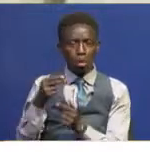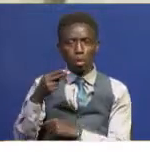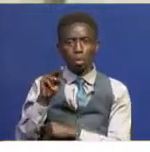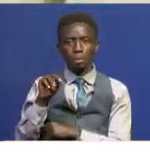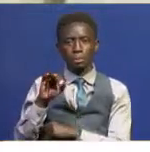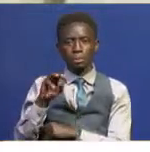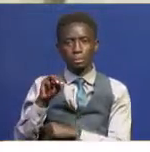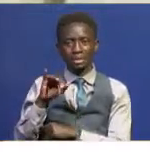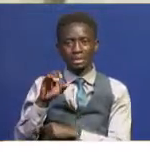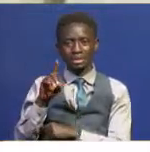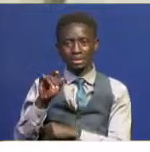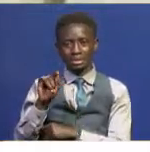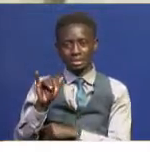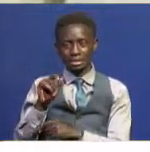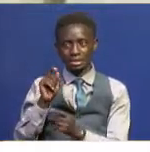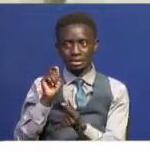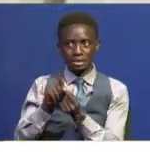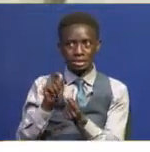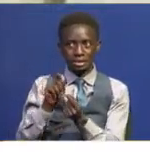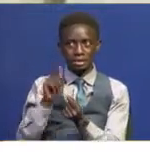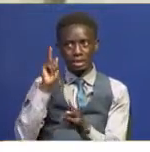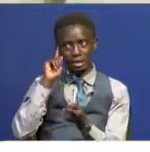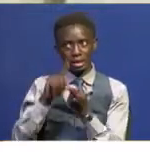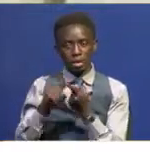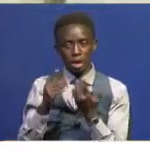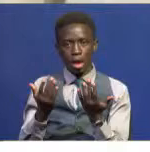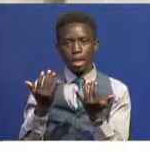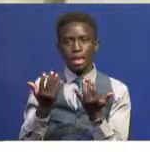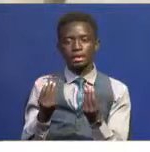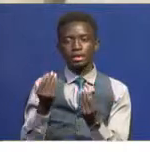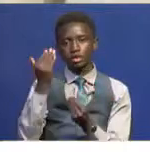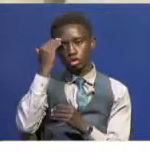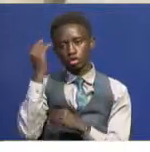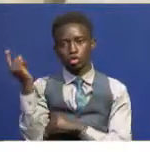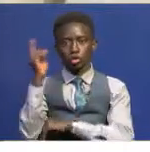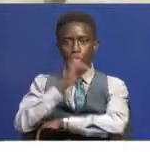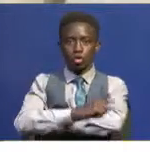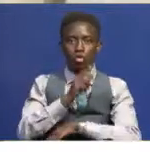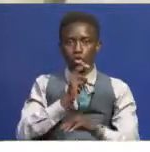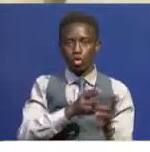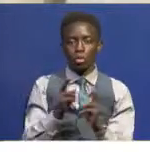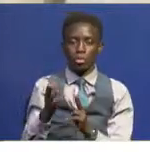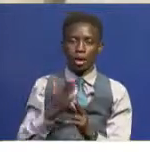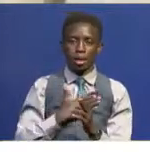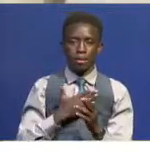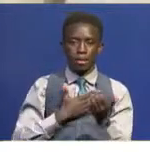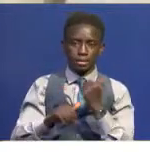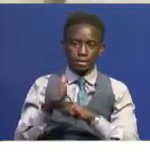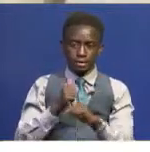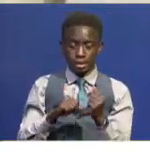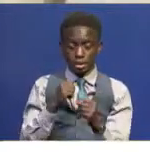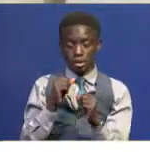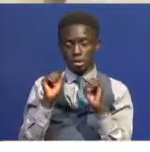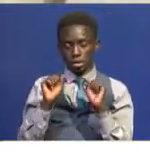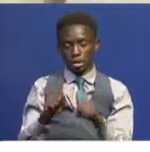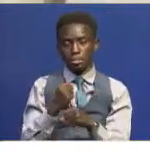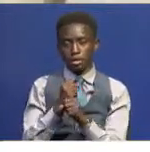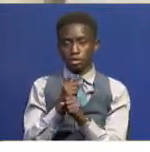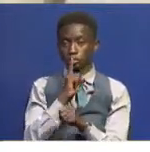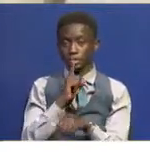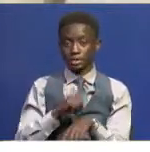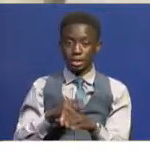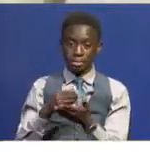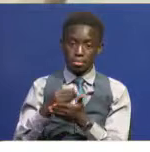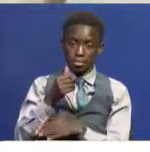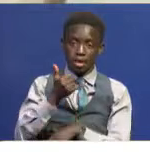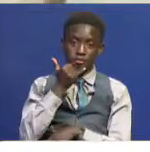through the different in-day activities that we go through. So for that, we're able to make sure that even when you buy this phone